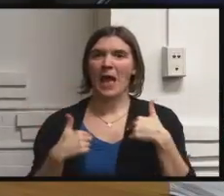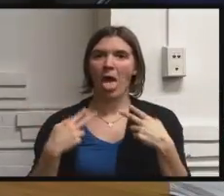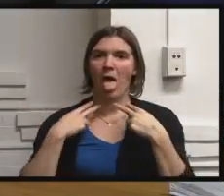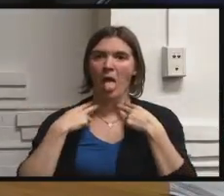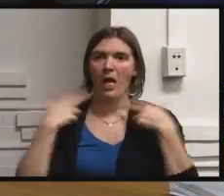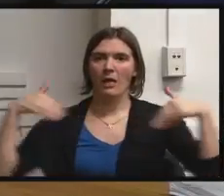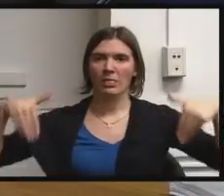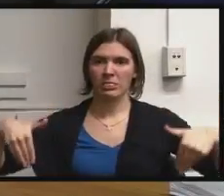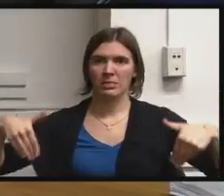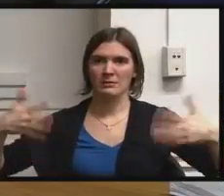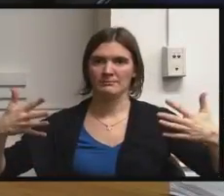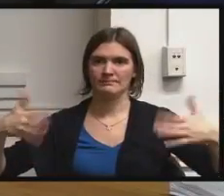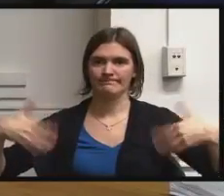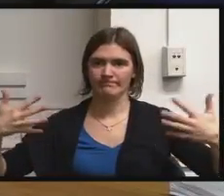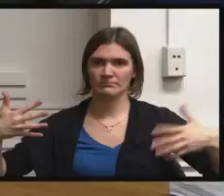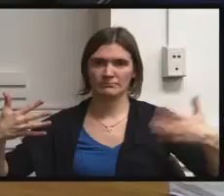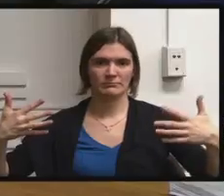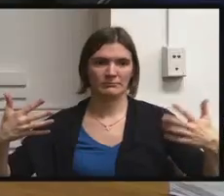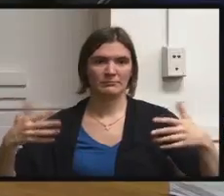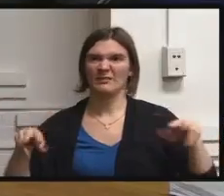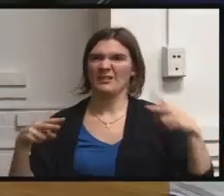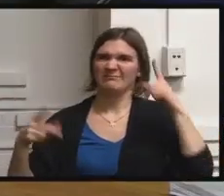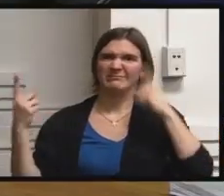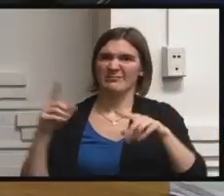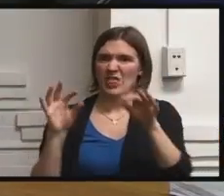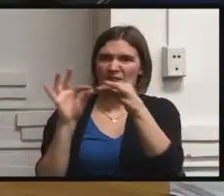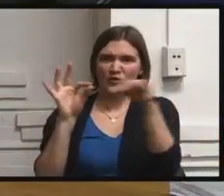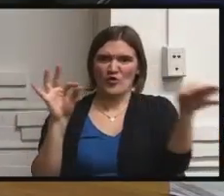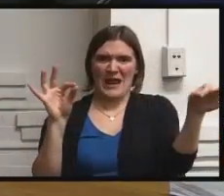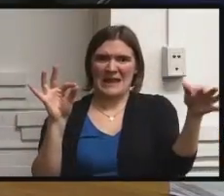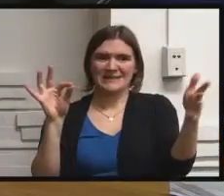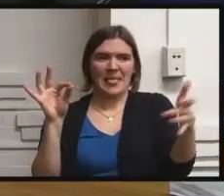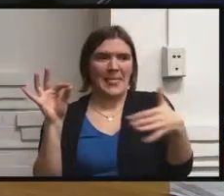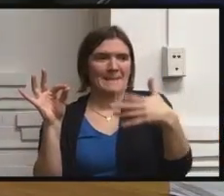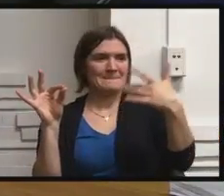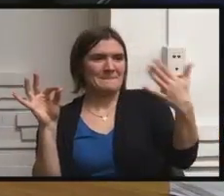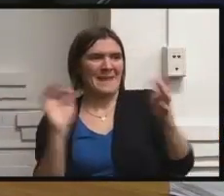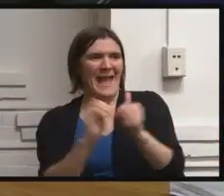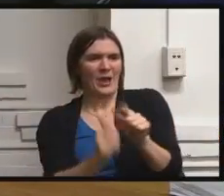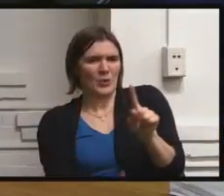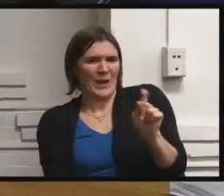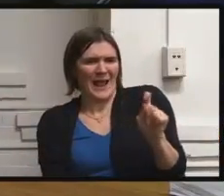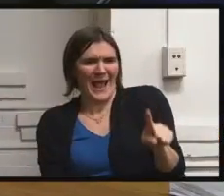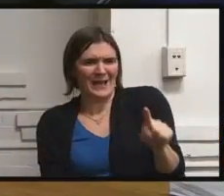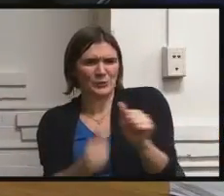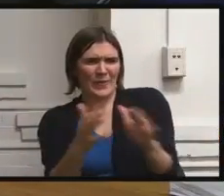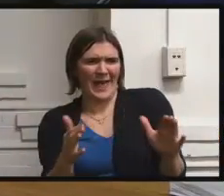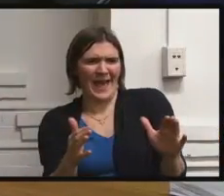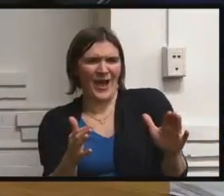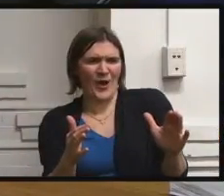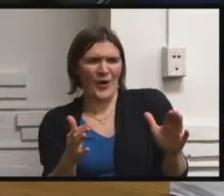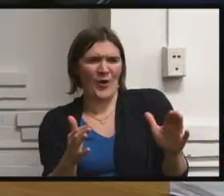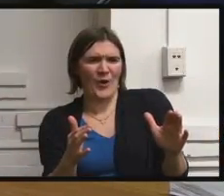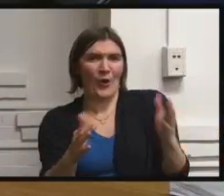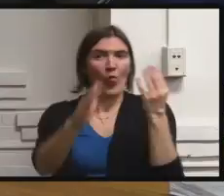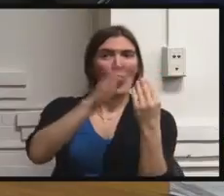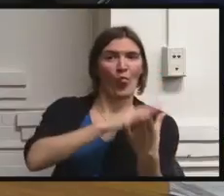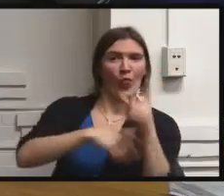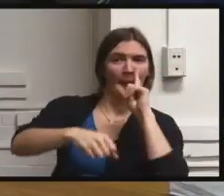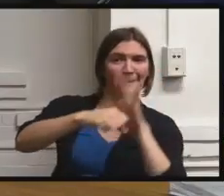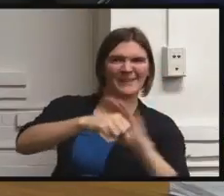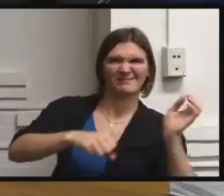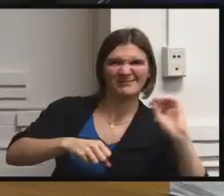Yeah, the phrasing is It's difficult to phrase the inquiry. Right. It's difficult